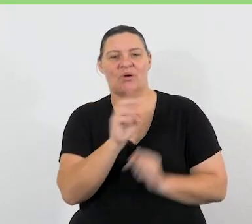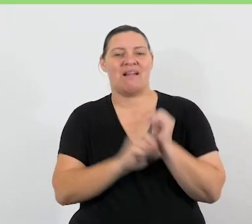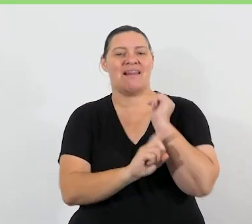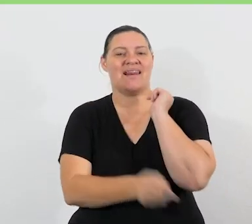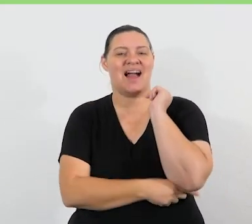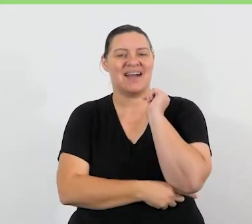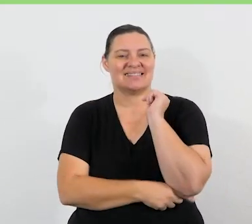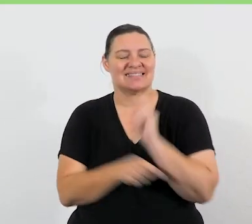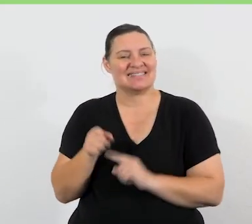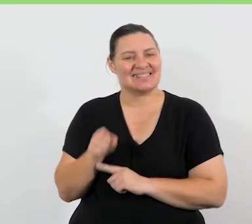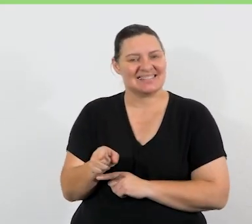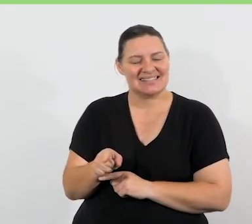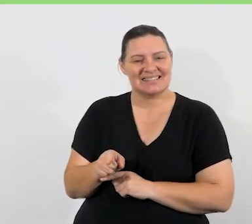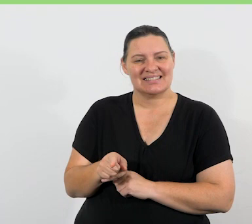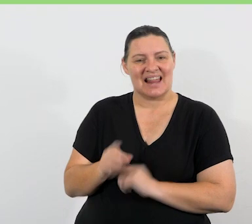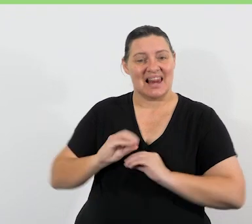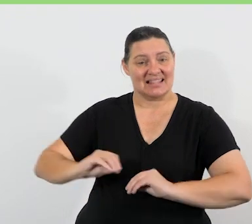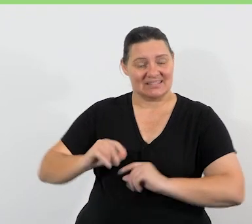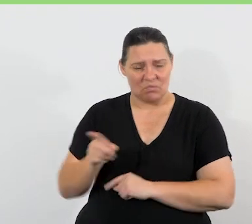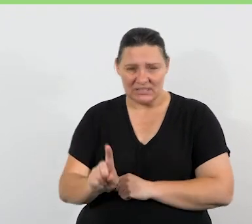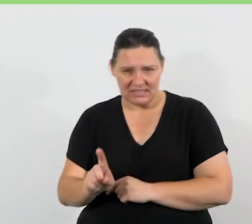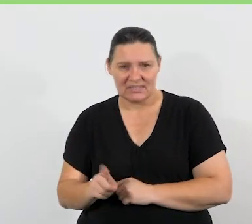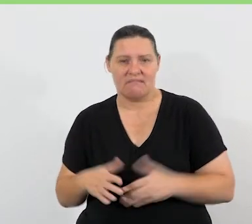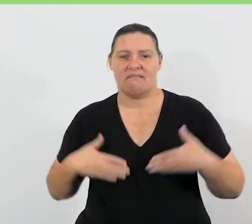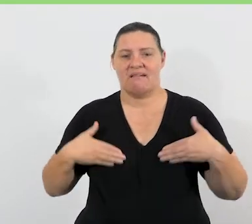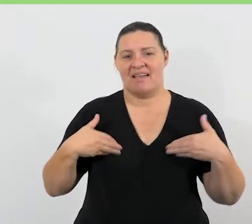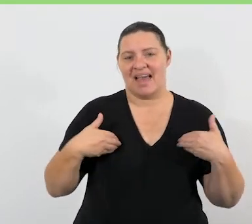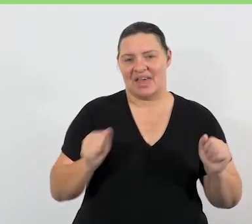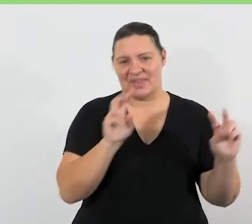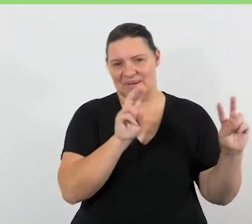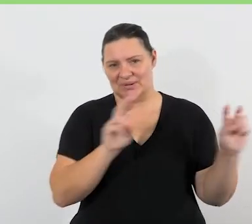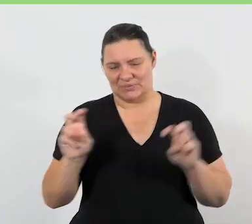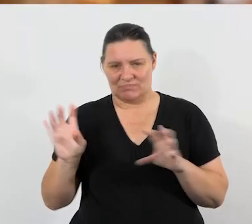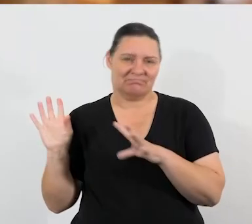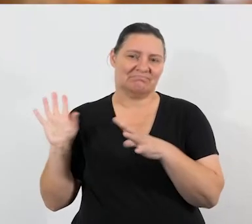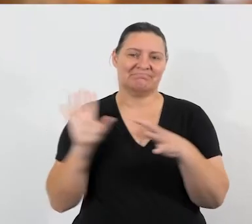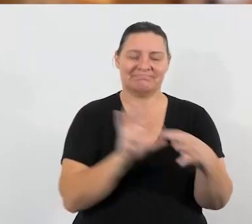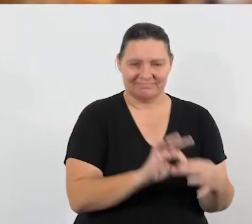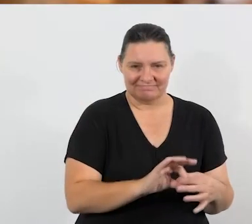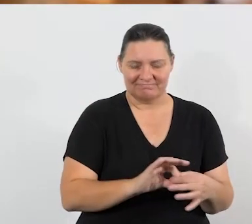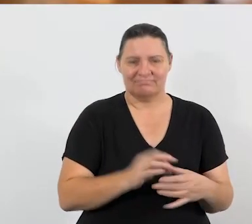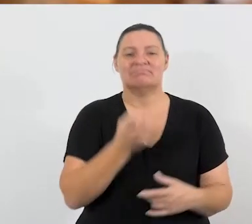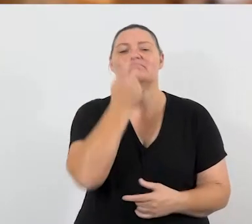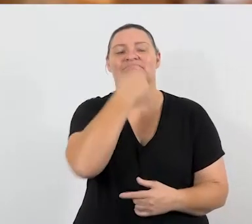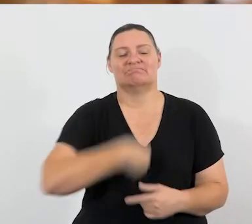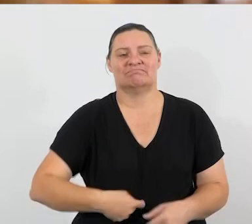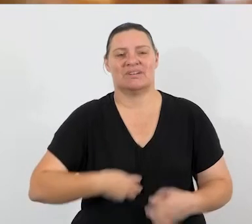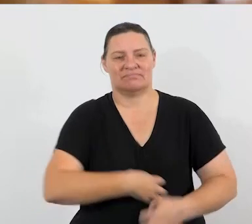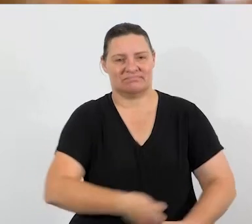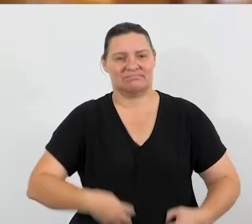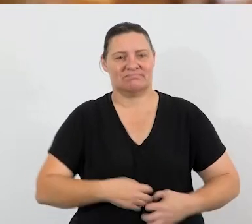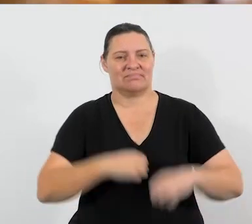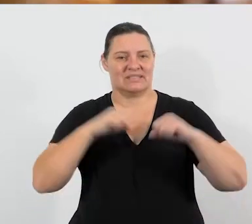the last part of this lesson, which is the health issues that are related to the digestive